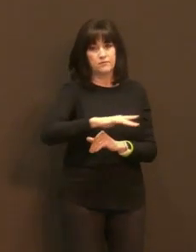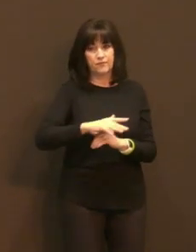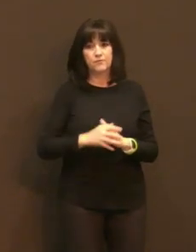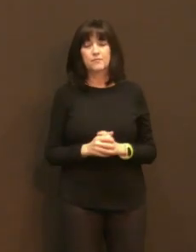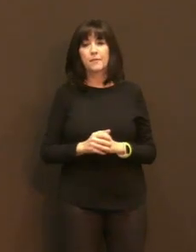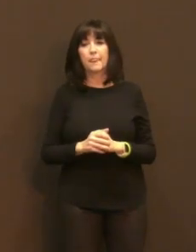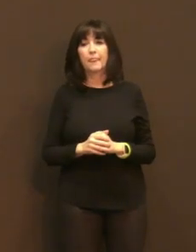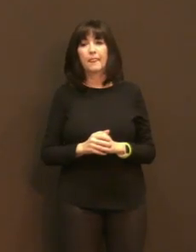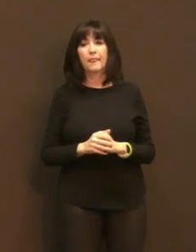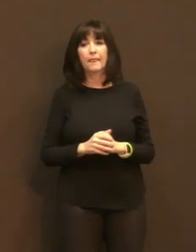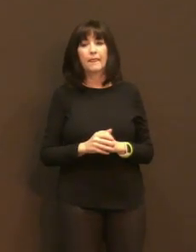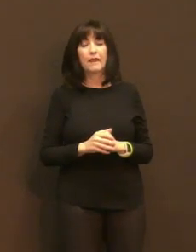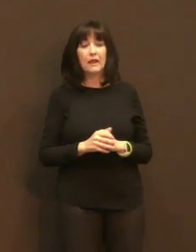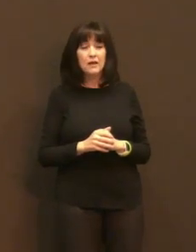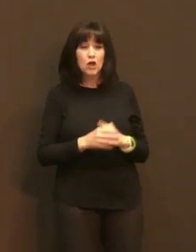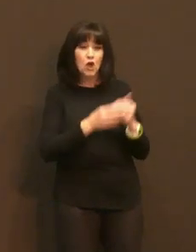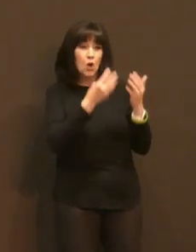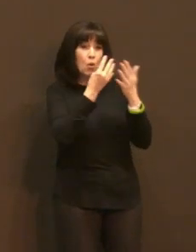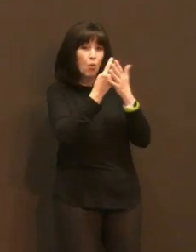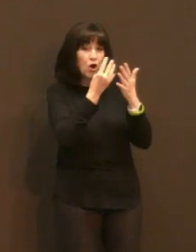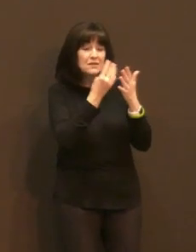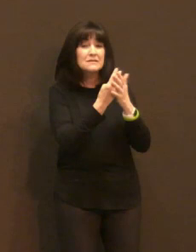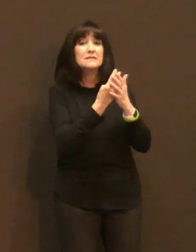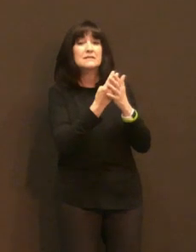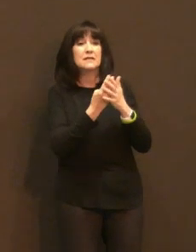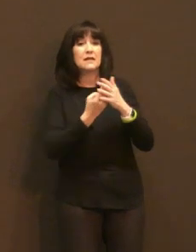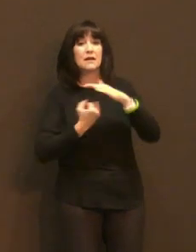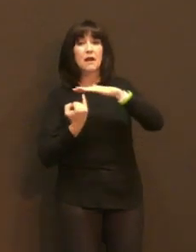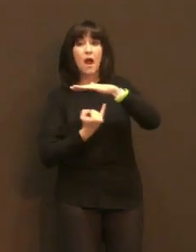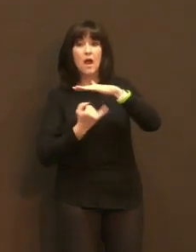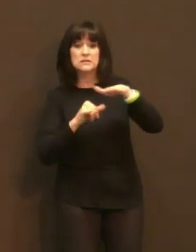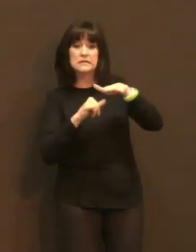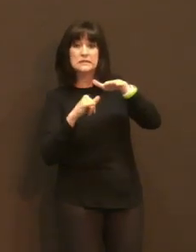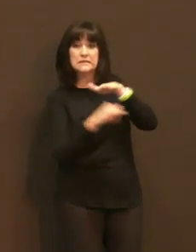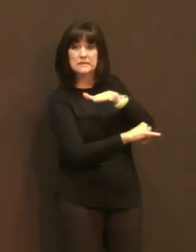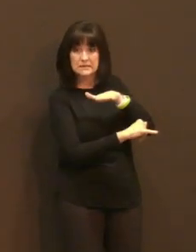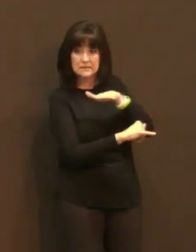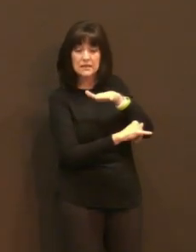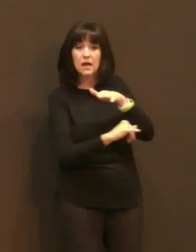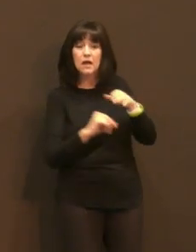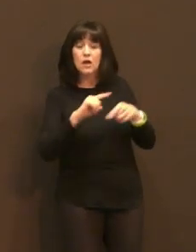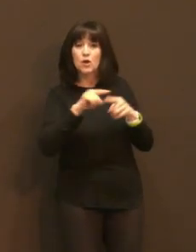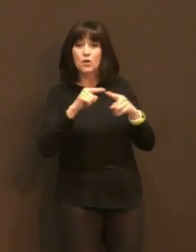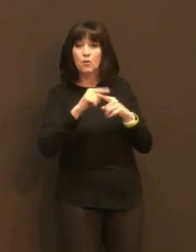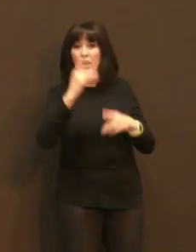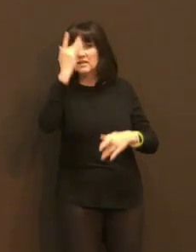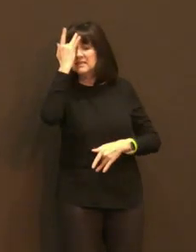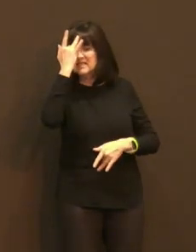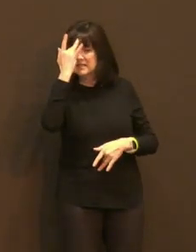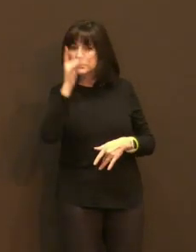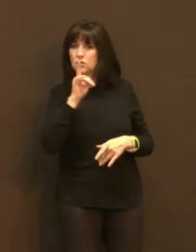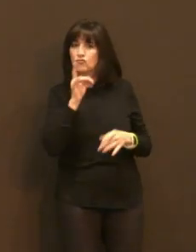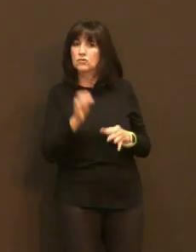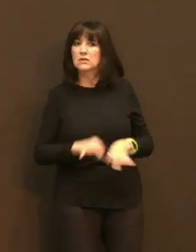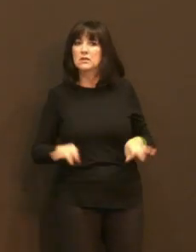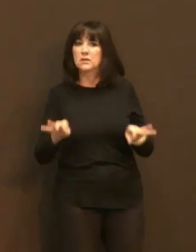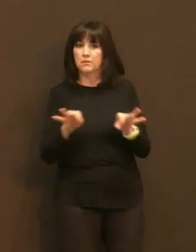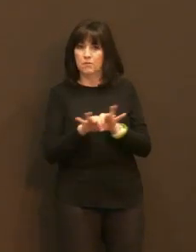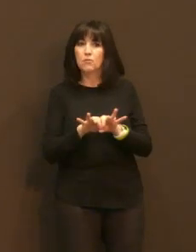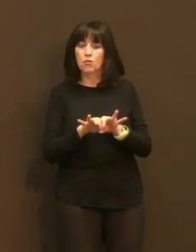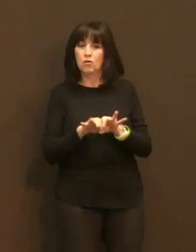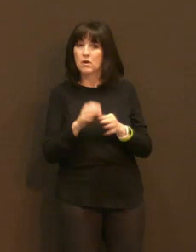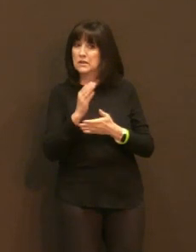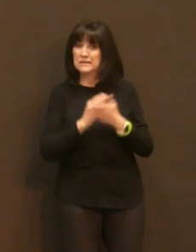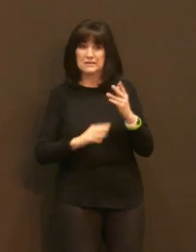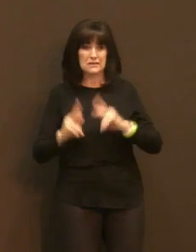Quarantine and isolation is really important, and that's especially important when it's challenging for